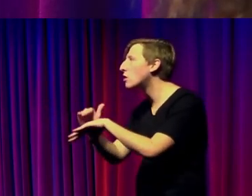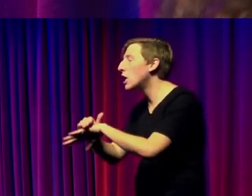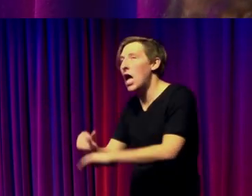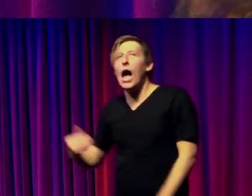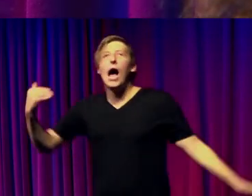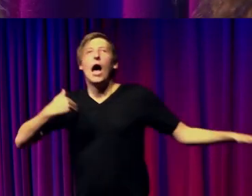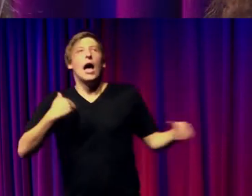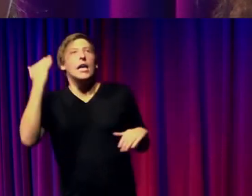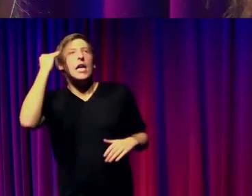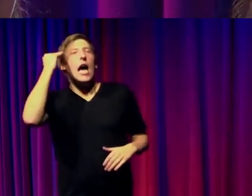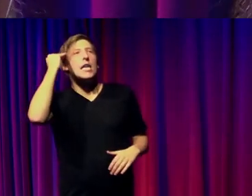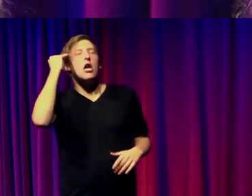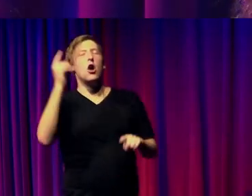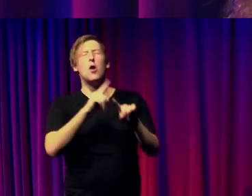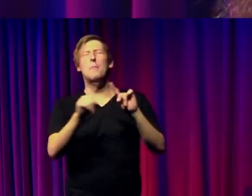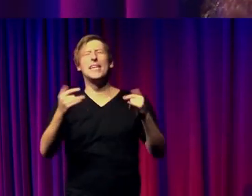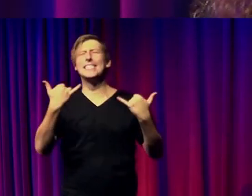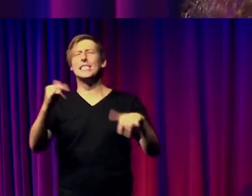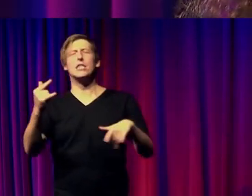so below me.